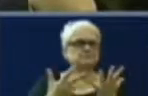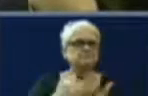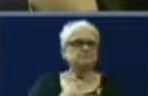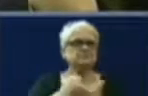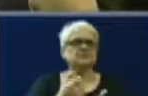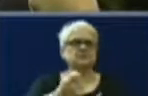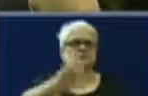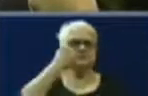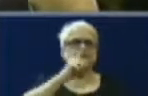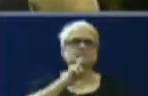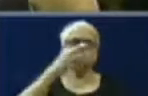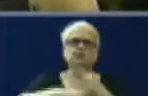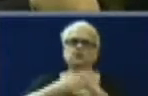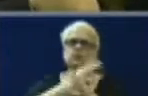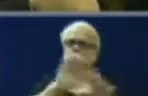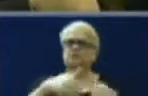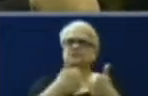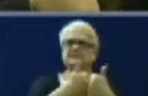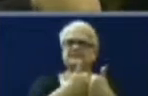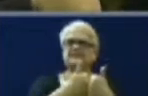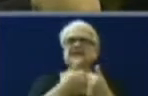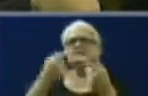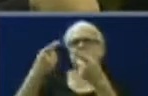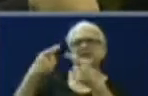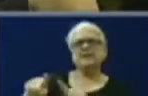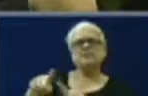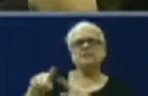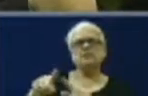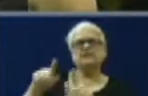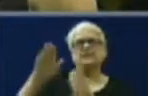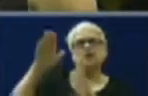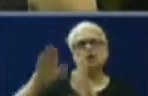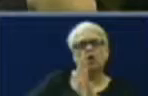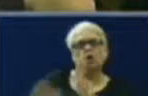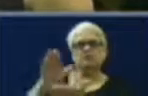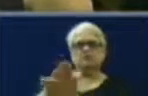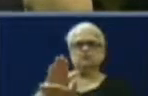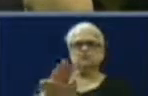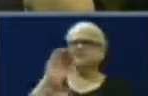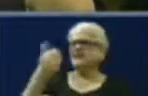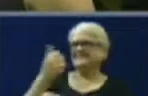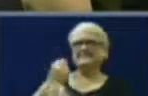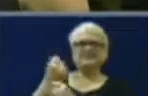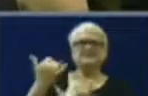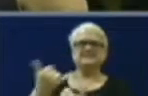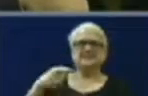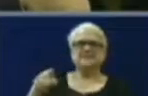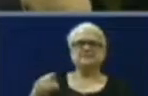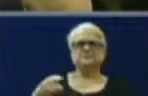world challenge that has been happening at one of our lowest performing schools for nearly a decade, maybe longer.